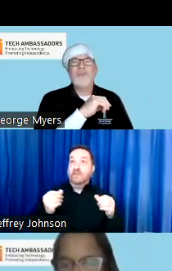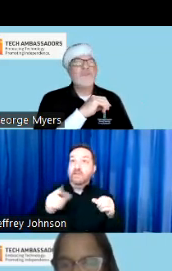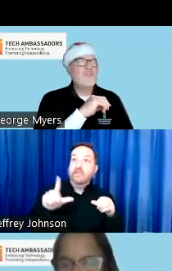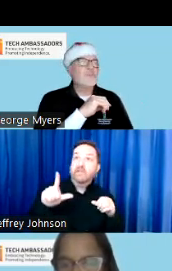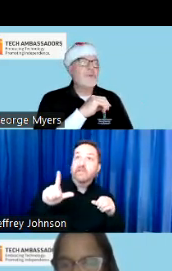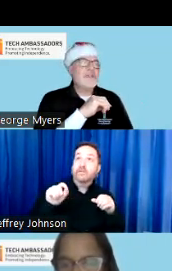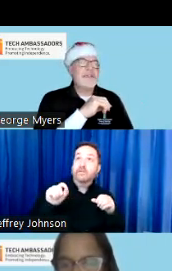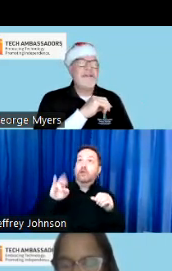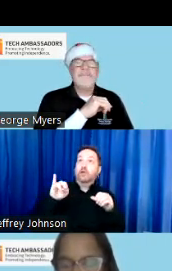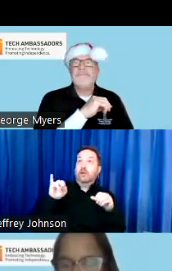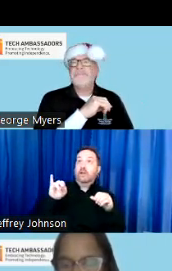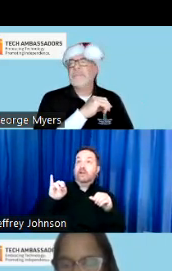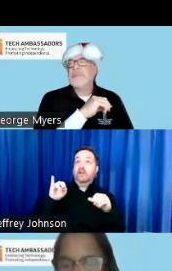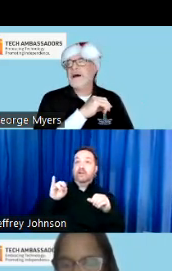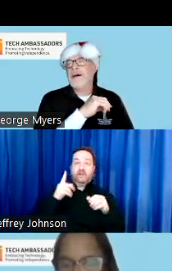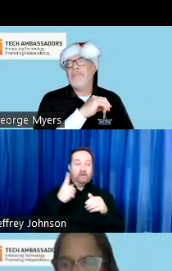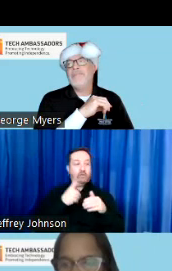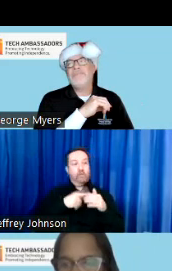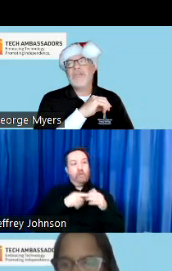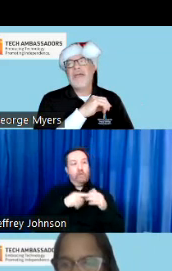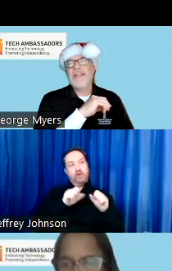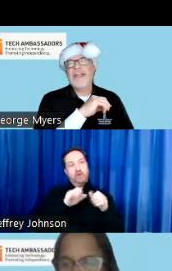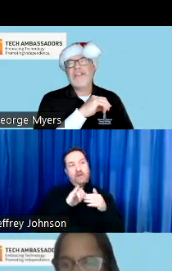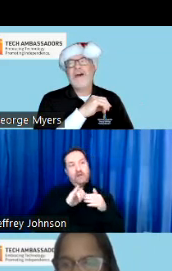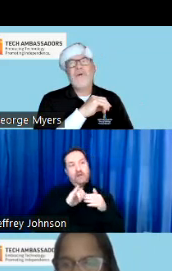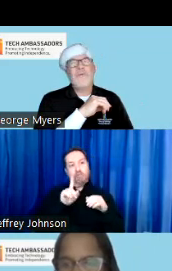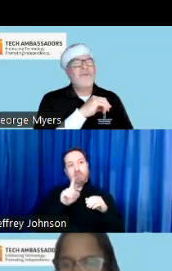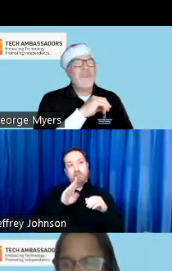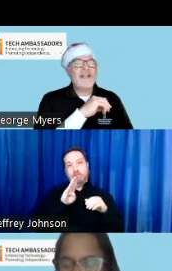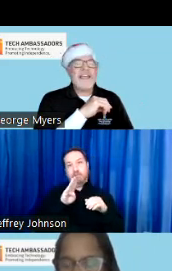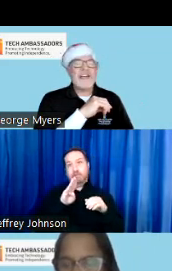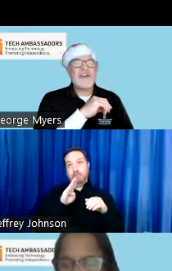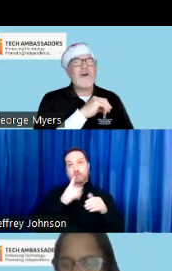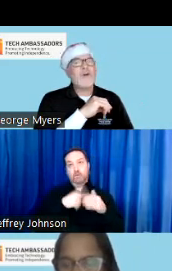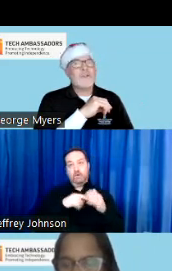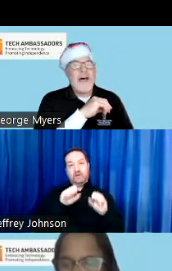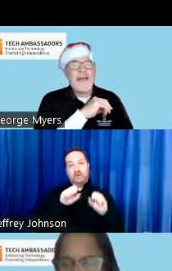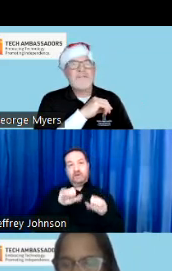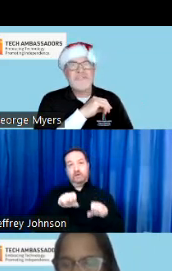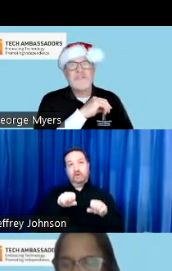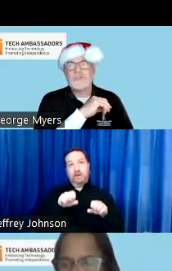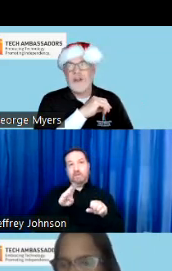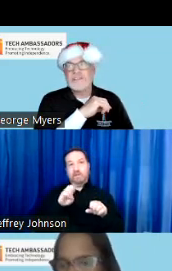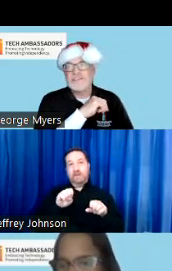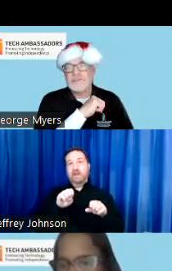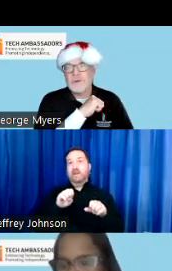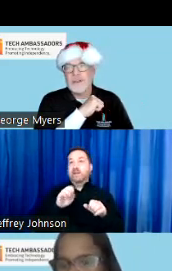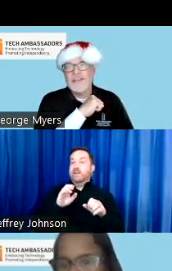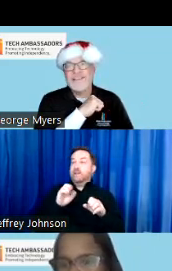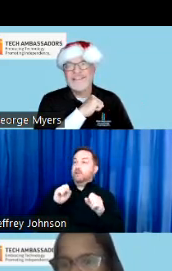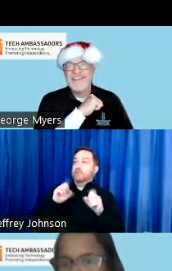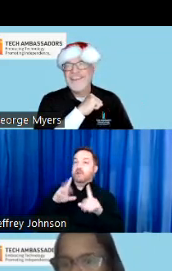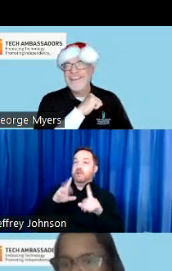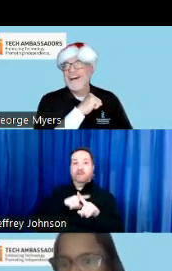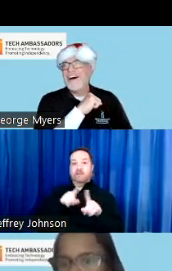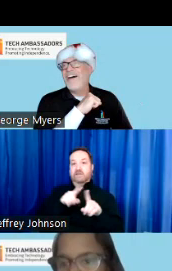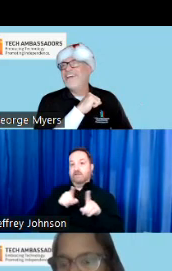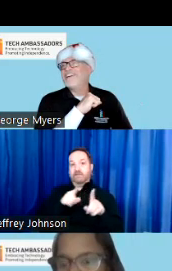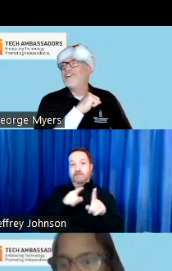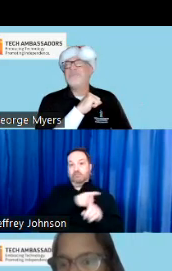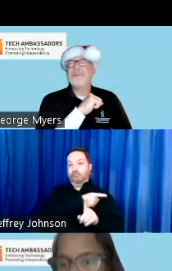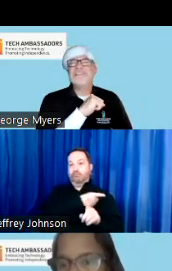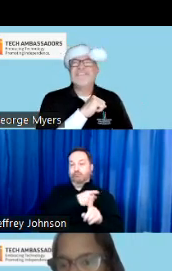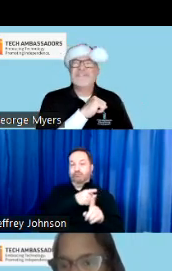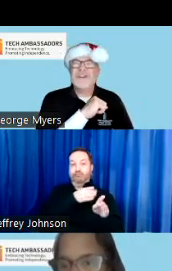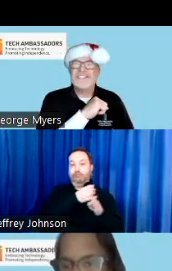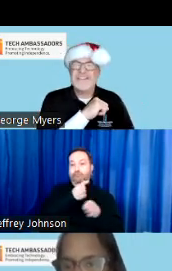to know what those could be. And that could go a lot of different directions, Lori.